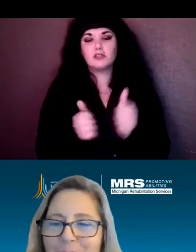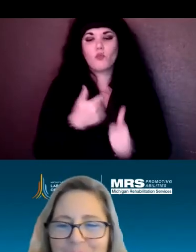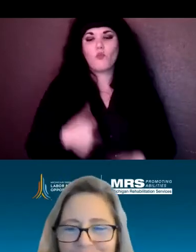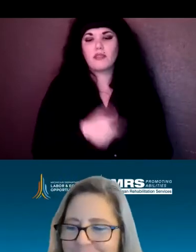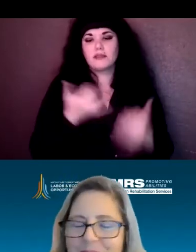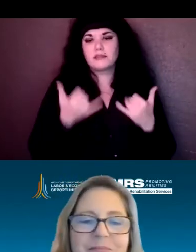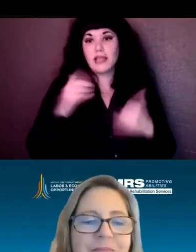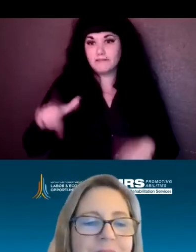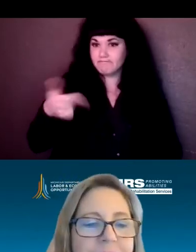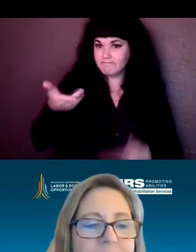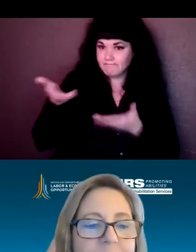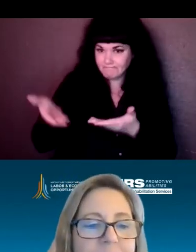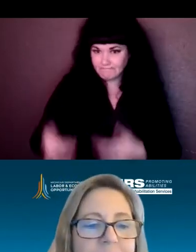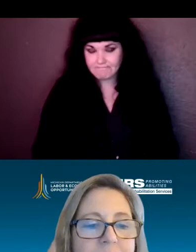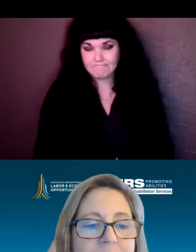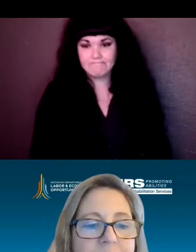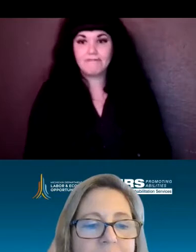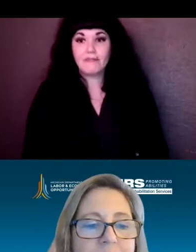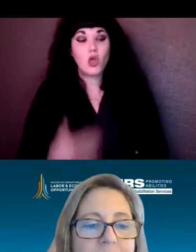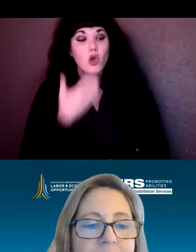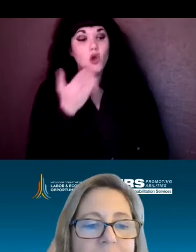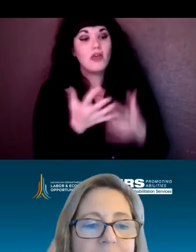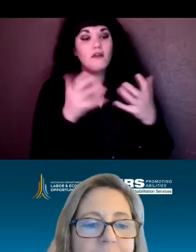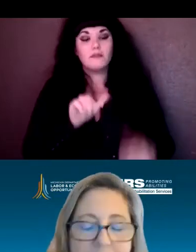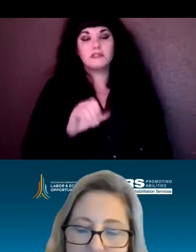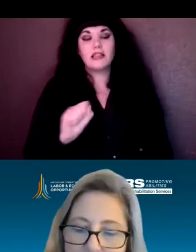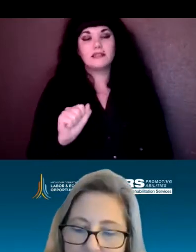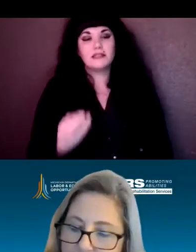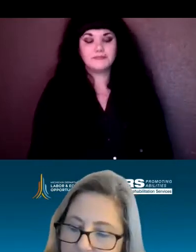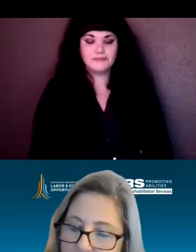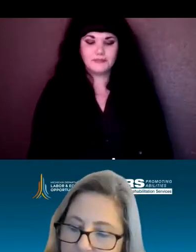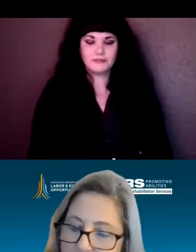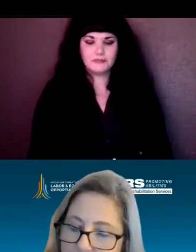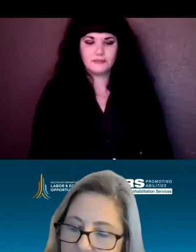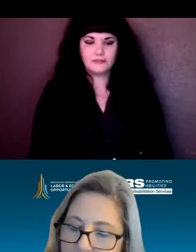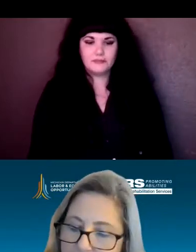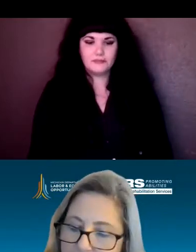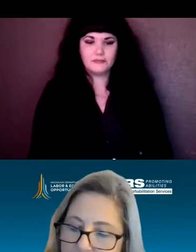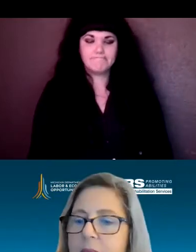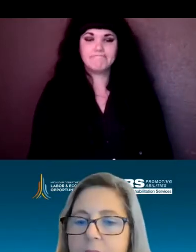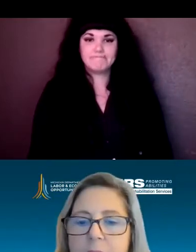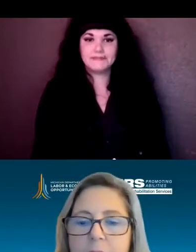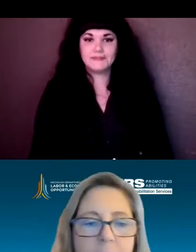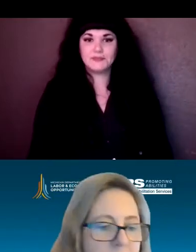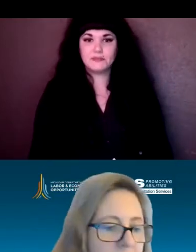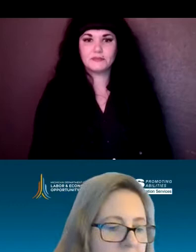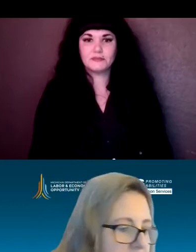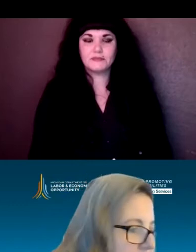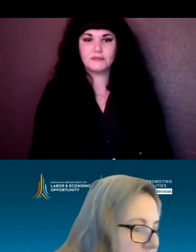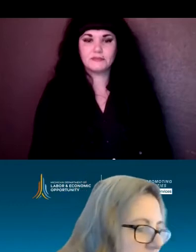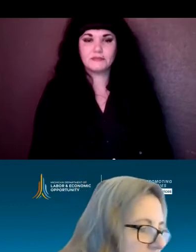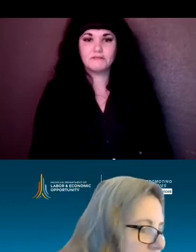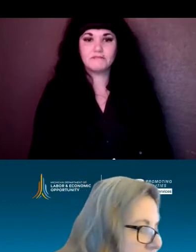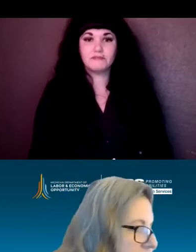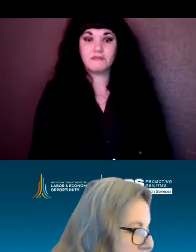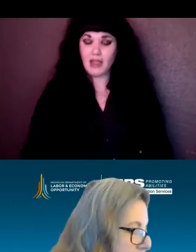Thank you. Well, thank you very much, Lisa. I'm pleased to be able to speak